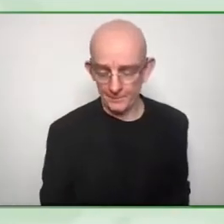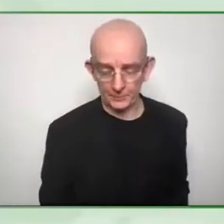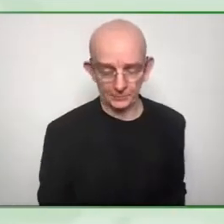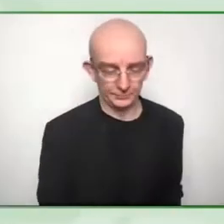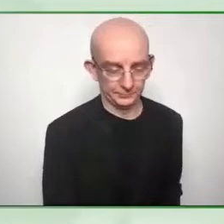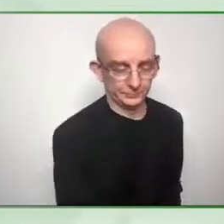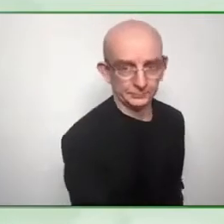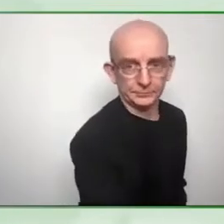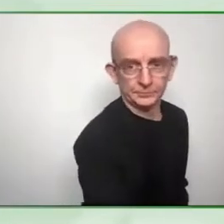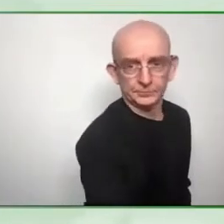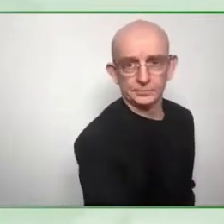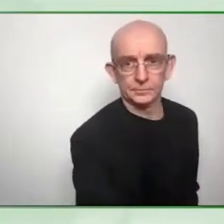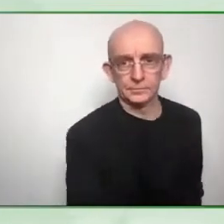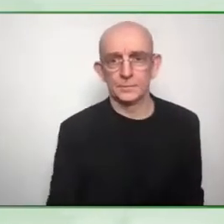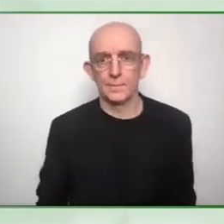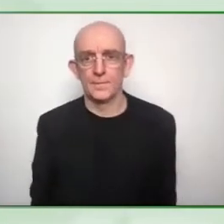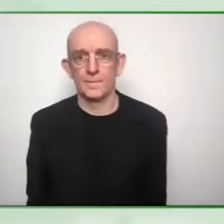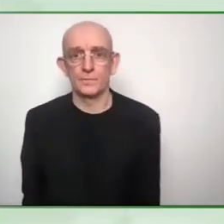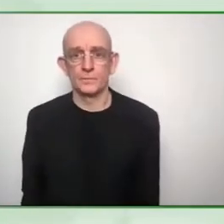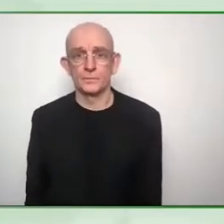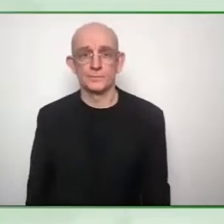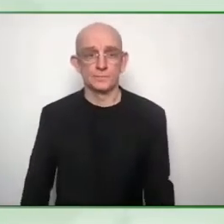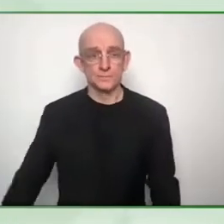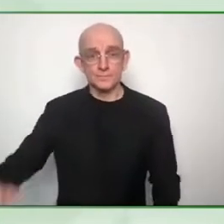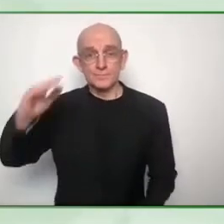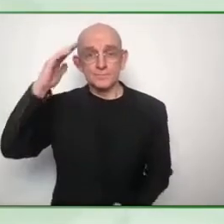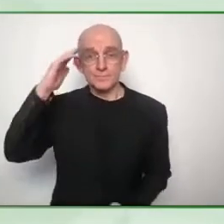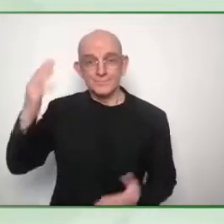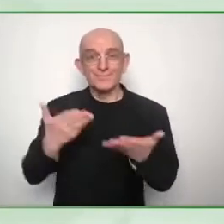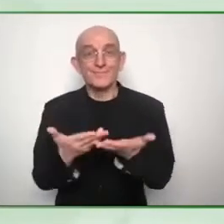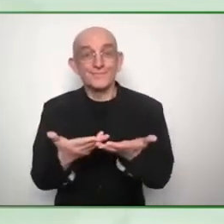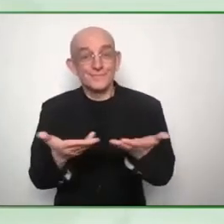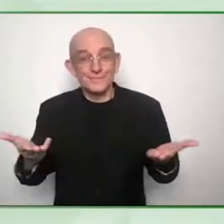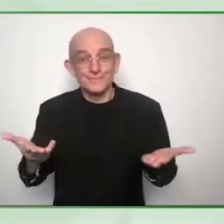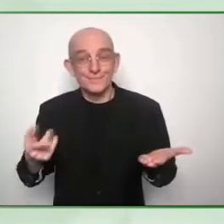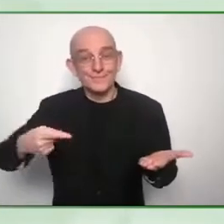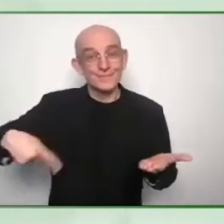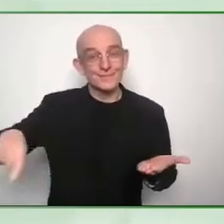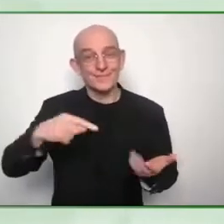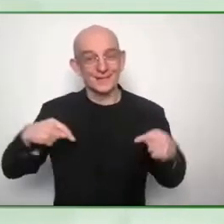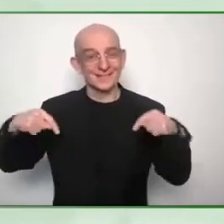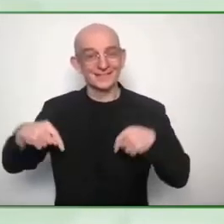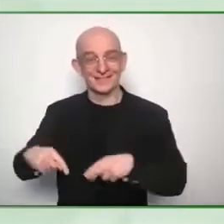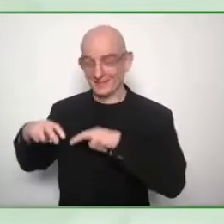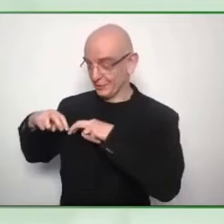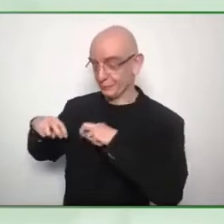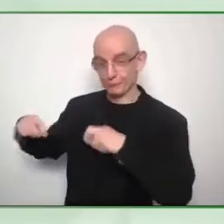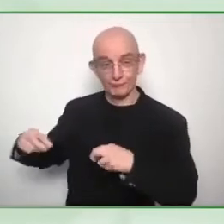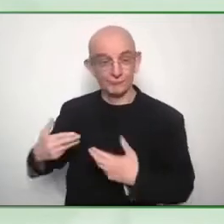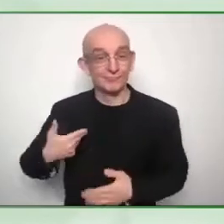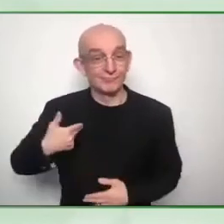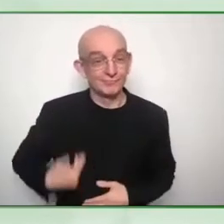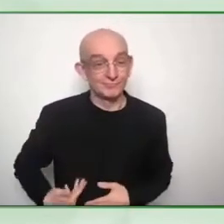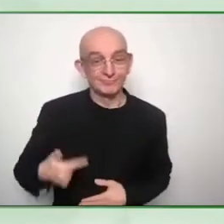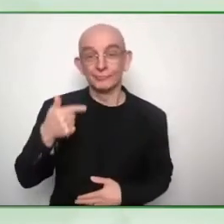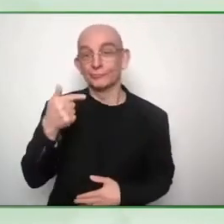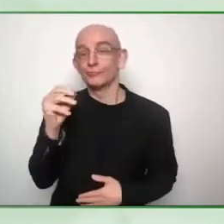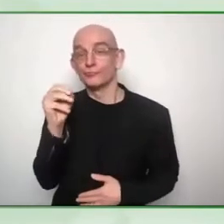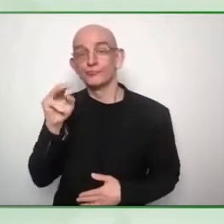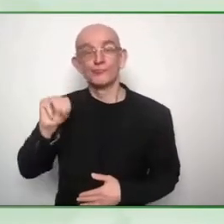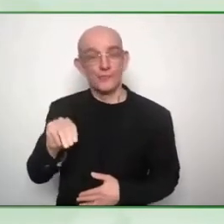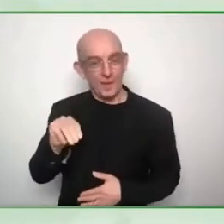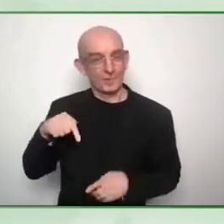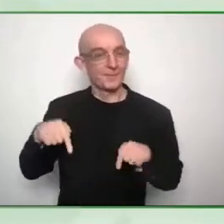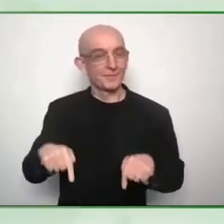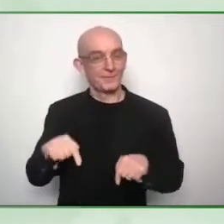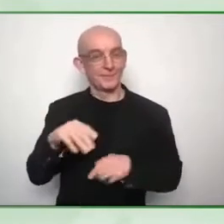ladies with me. One, sadly, only virtually this year, and one actually in person. So my virtual friend is